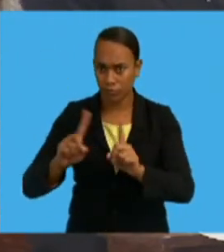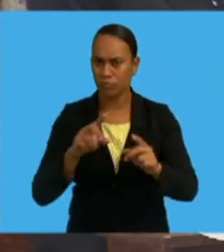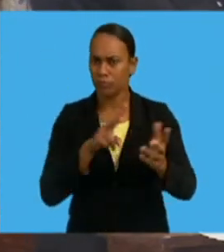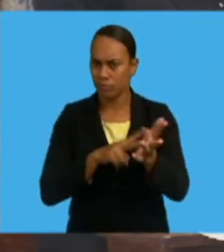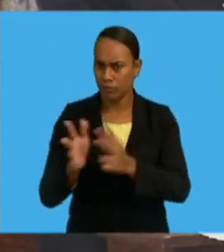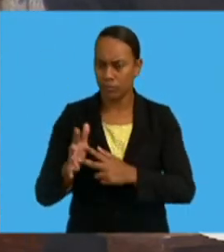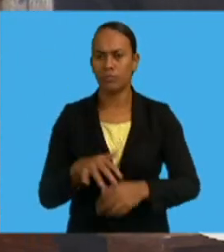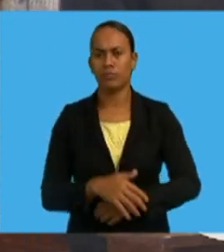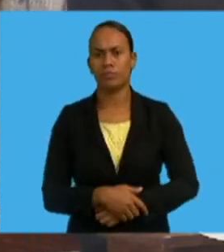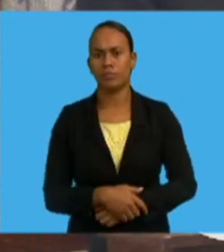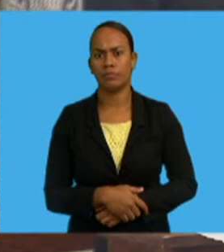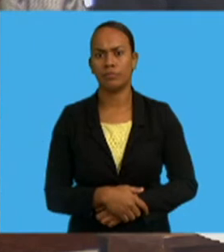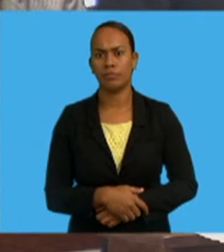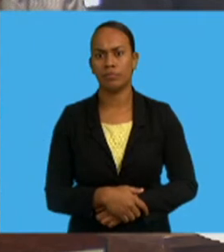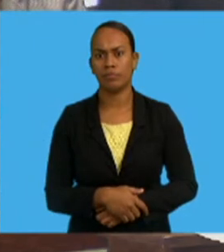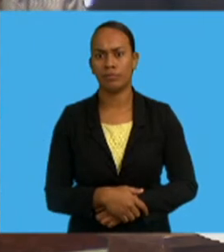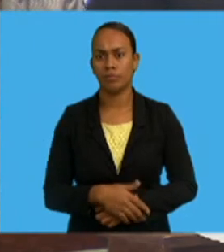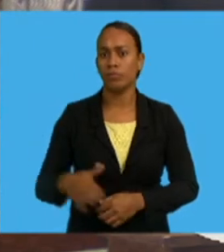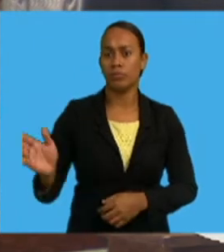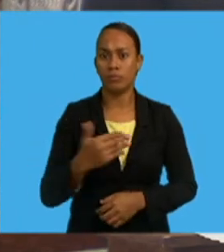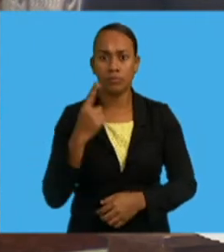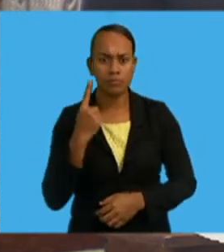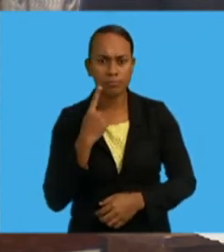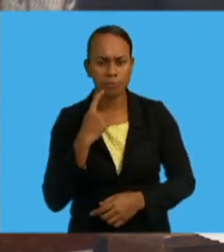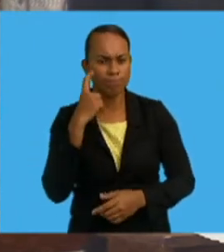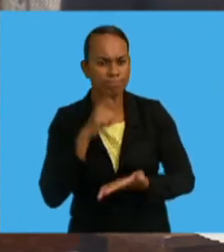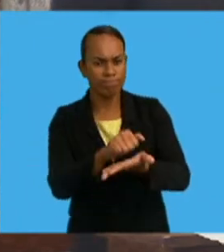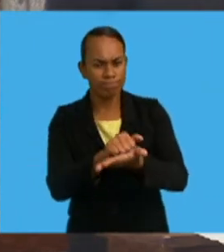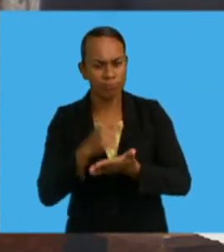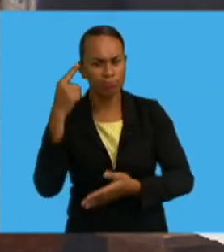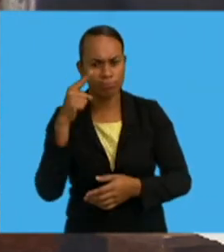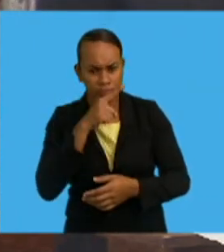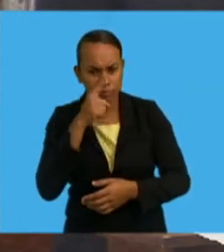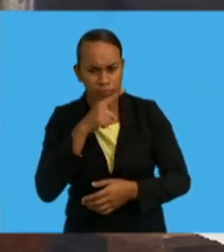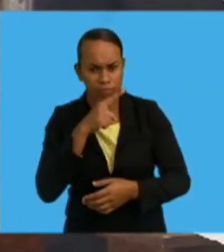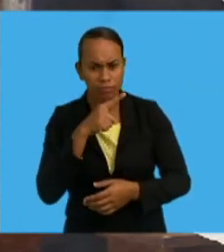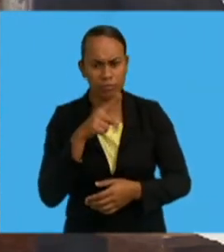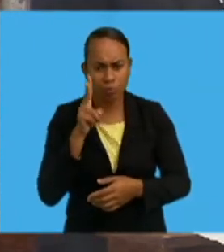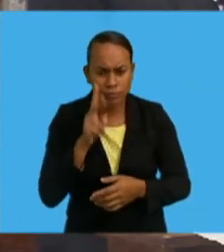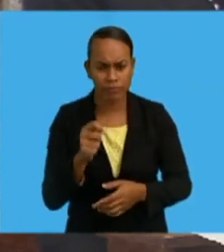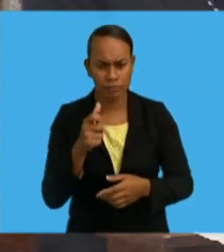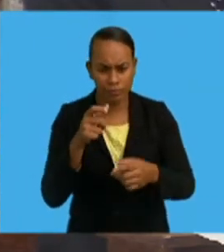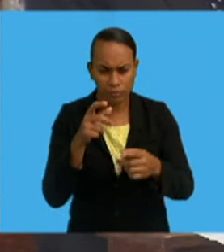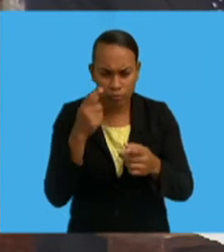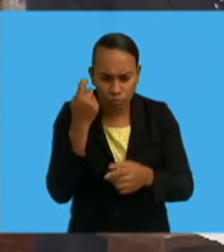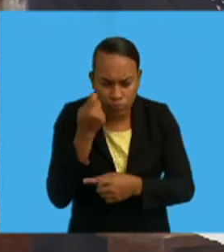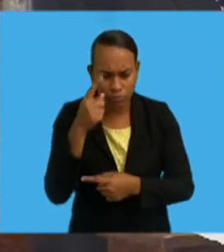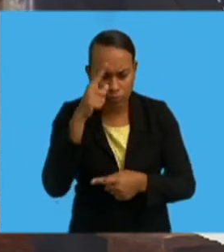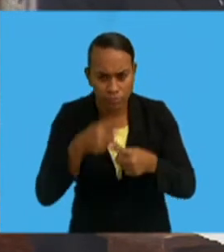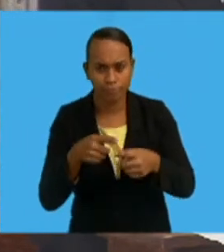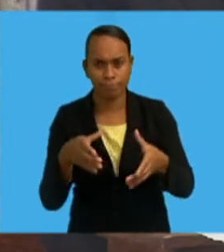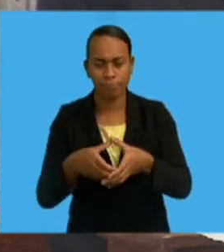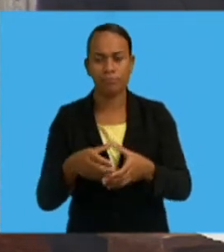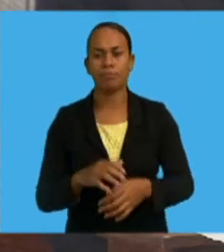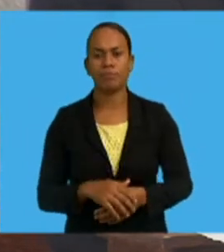staff also make in keeping people well out of the hospital. In that context, I draw honourable members' attention to the fact that Fiji